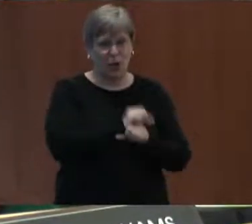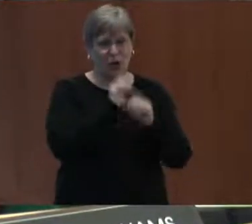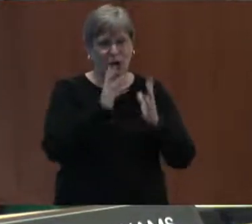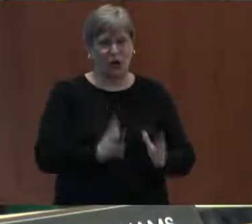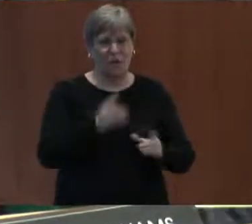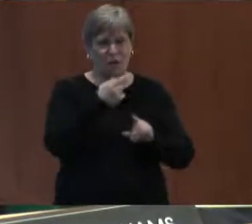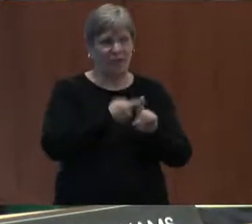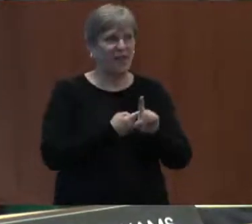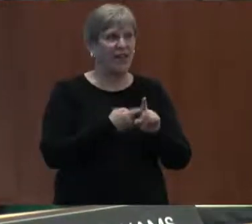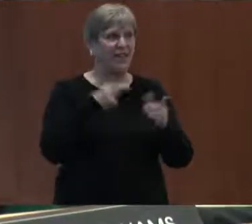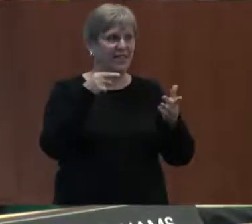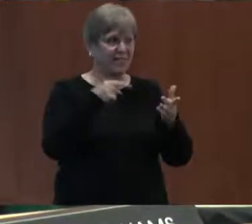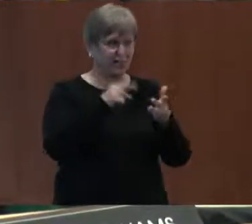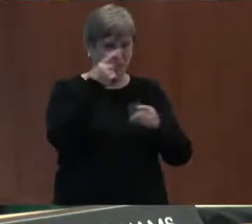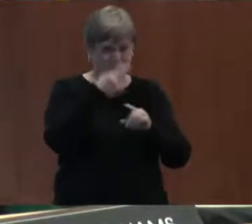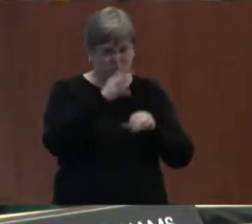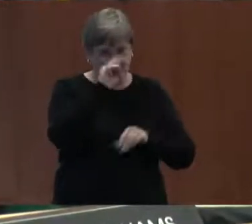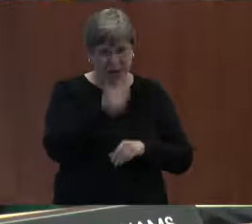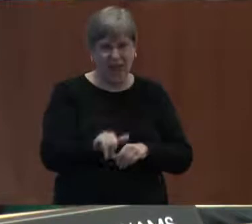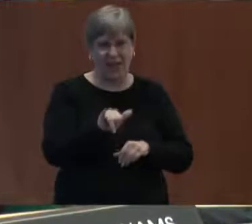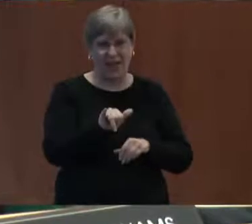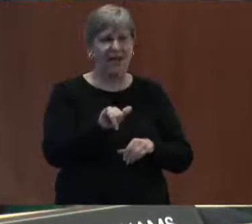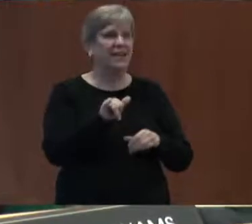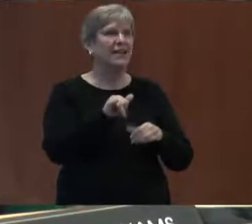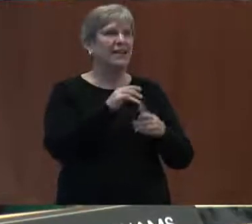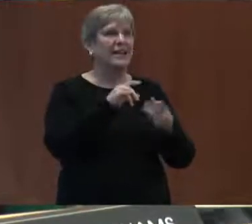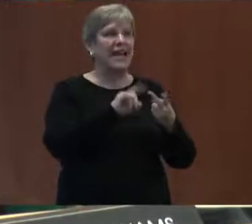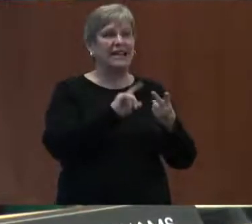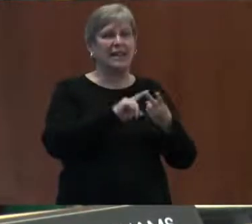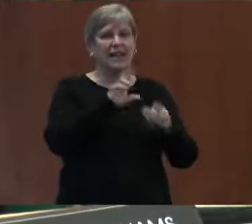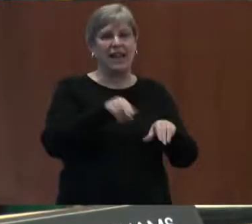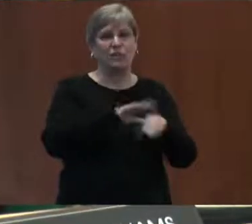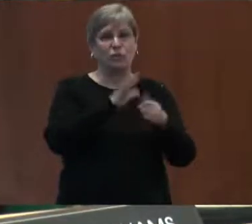Personnel Worker Month. Also, May 11th is National School